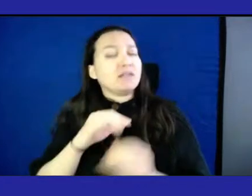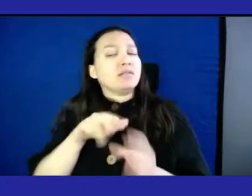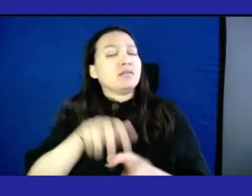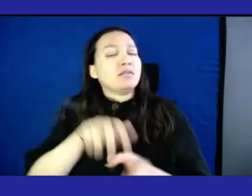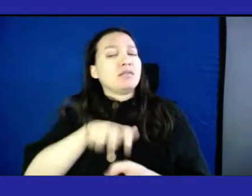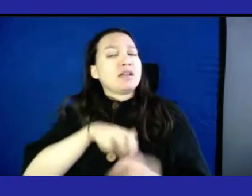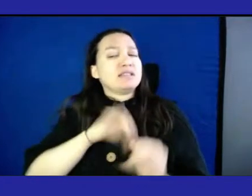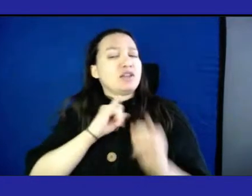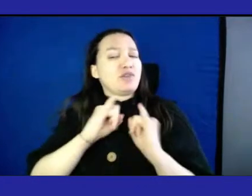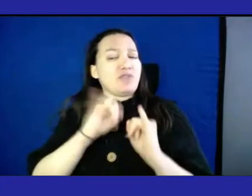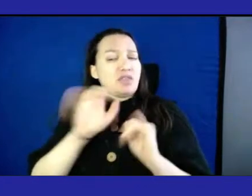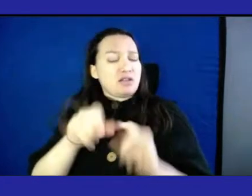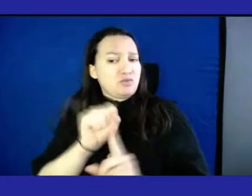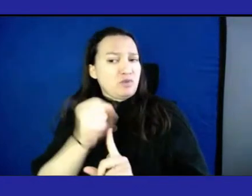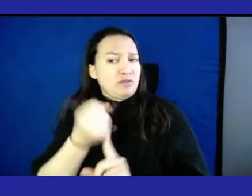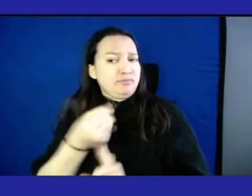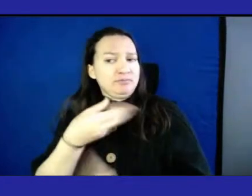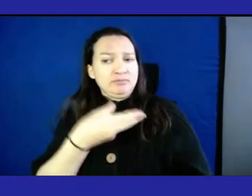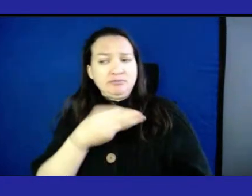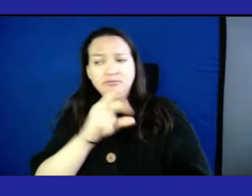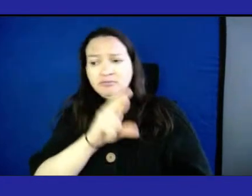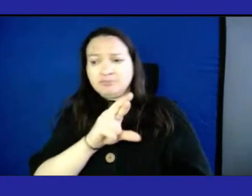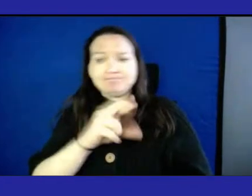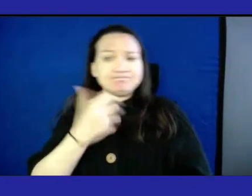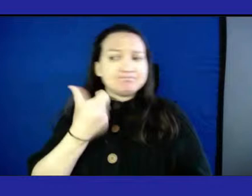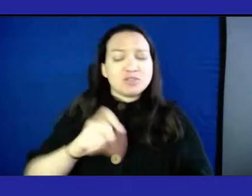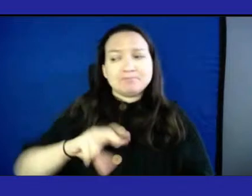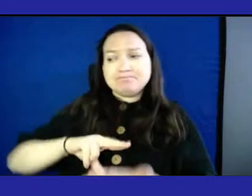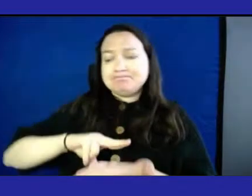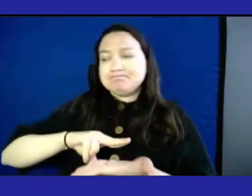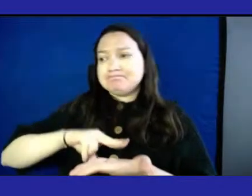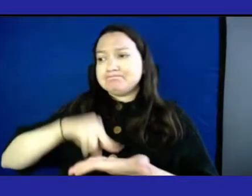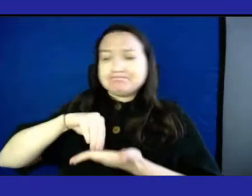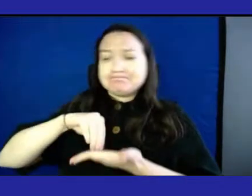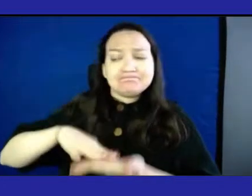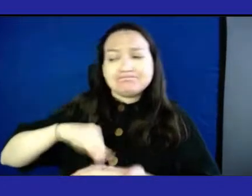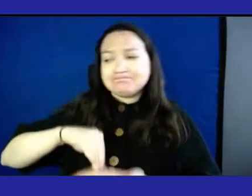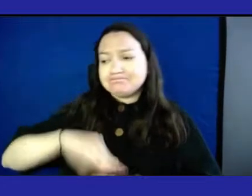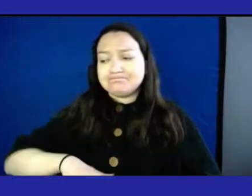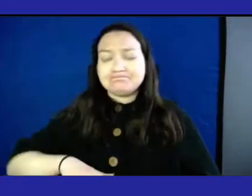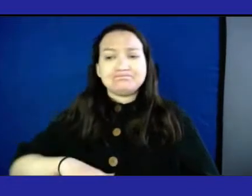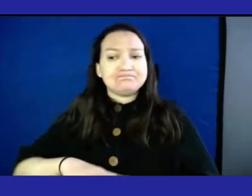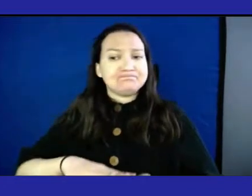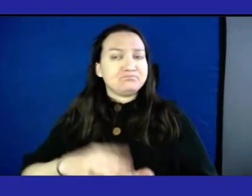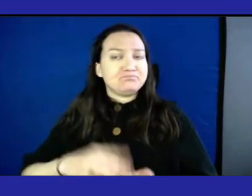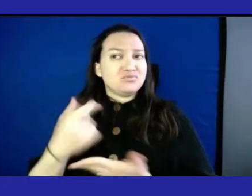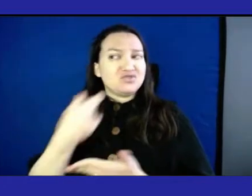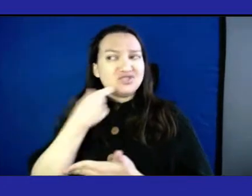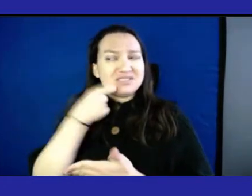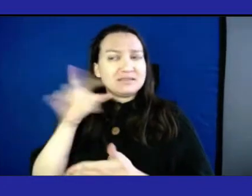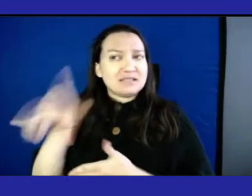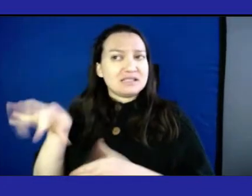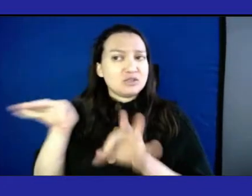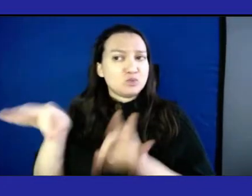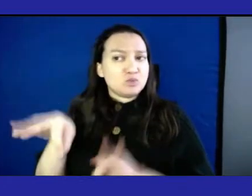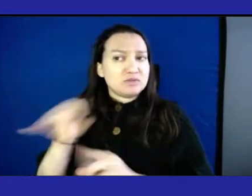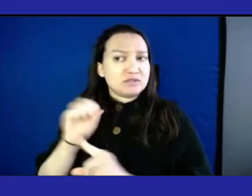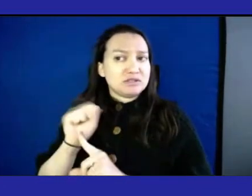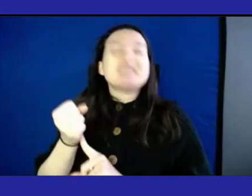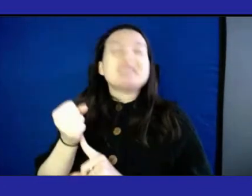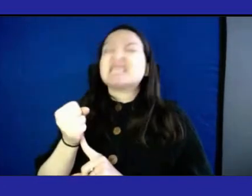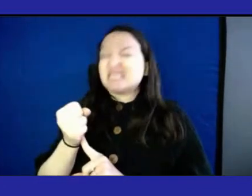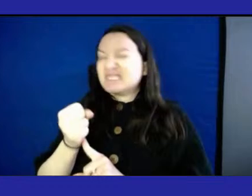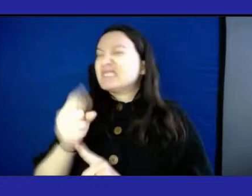that, human resources, just so that they can document what was just described? I think it is a recommended